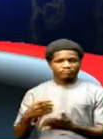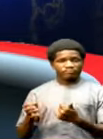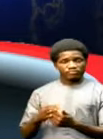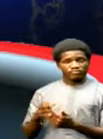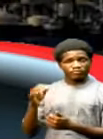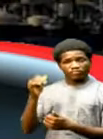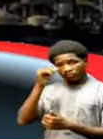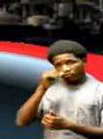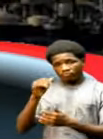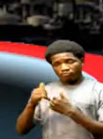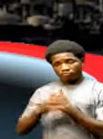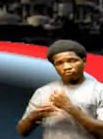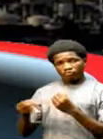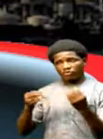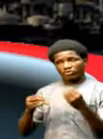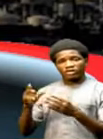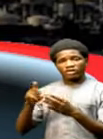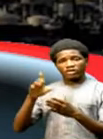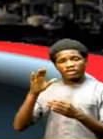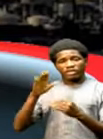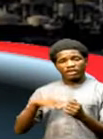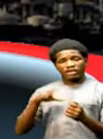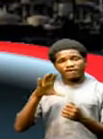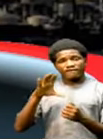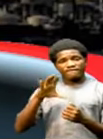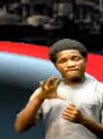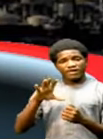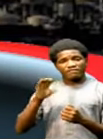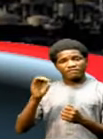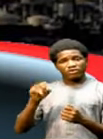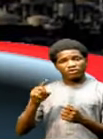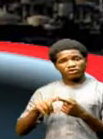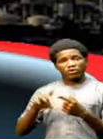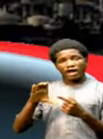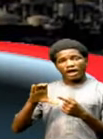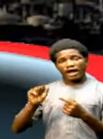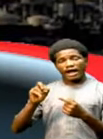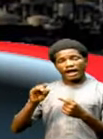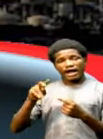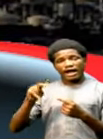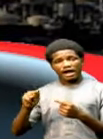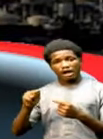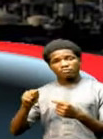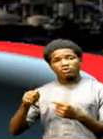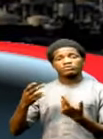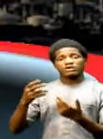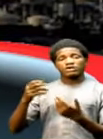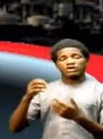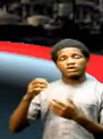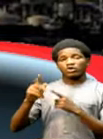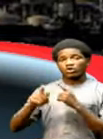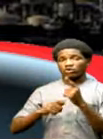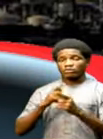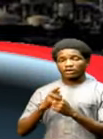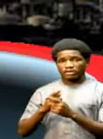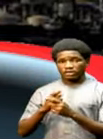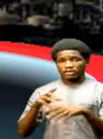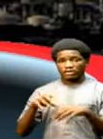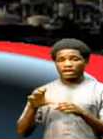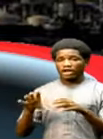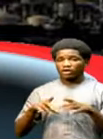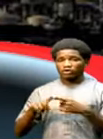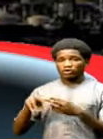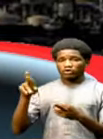Nigeria, contribute less than 5% to carbon emission globally, taking action to reduce global warming cannot